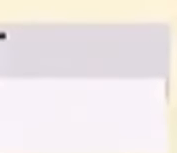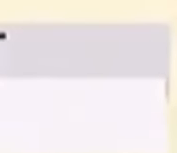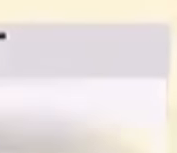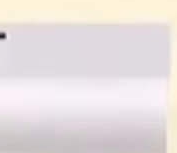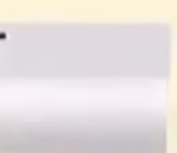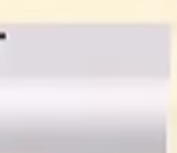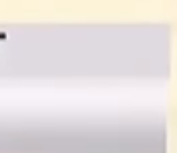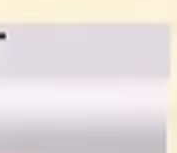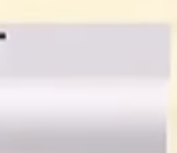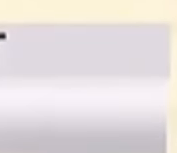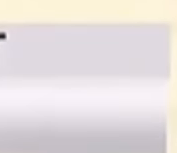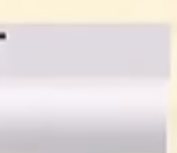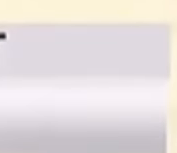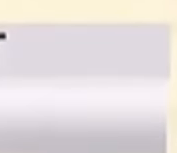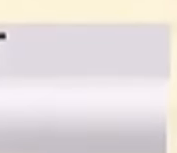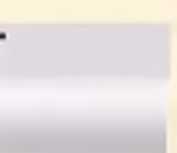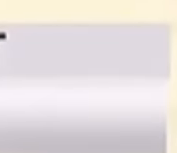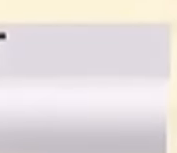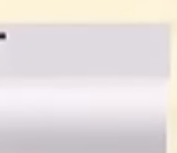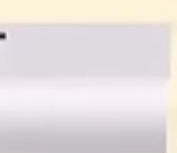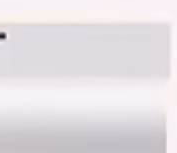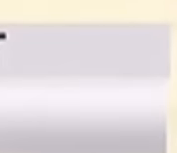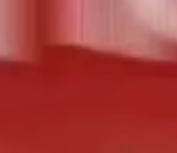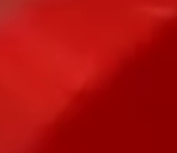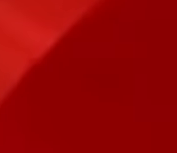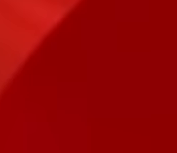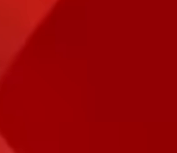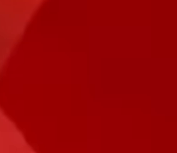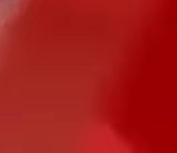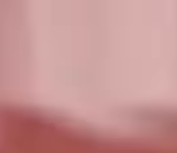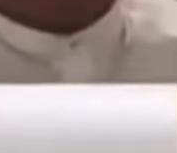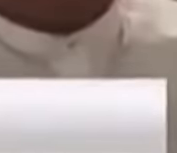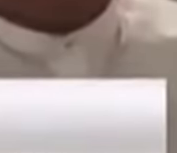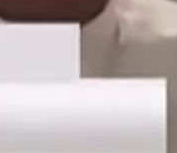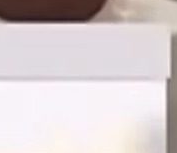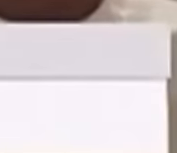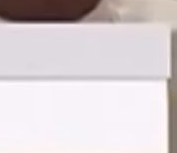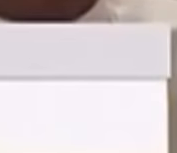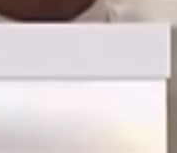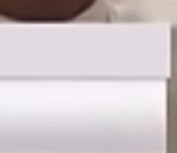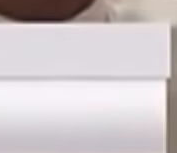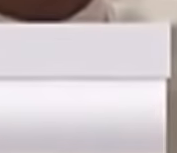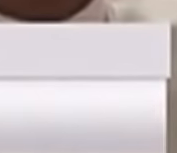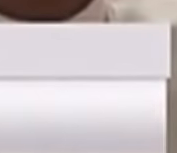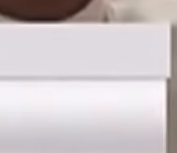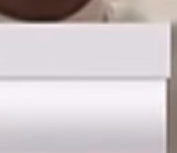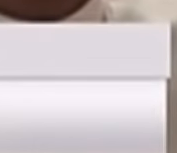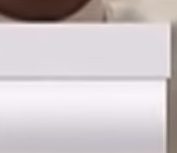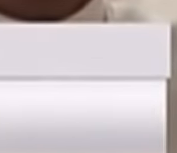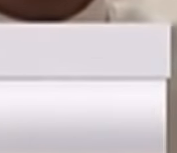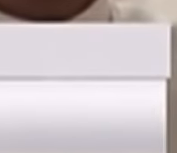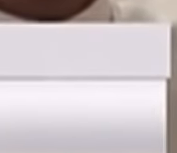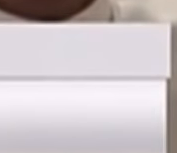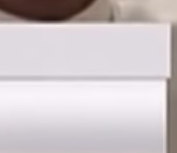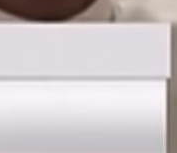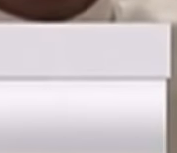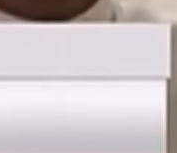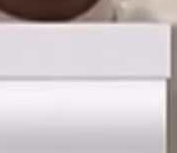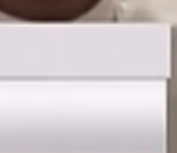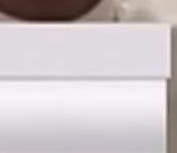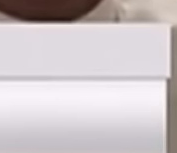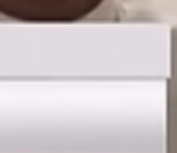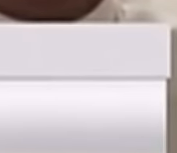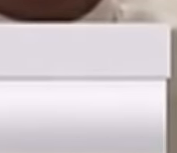pass a constitution immediately, a request from the Askiri chapter. Those who voted in favour of the 20th Amendment to be expelled from